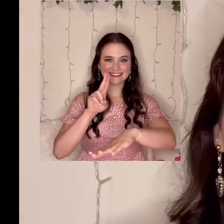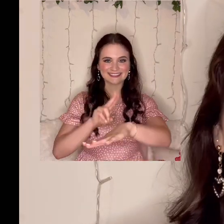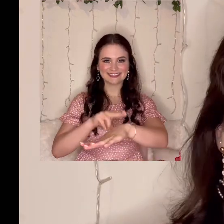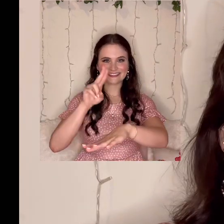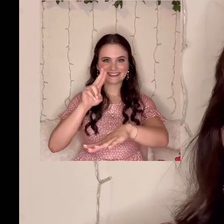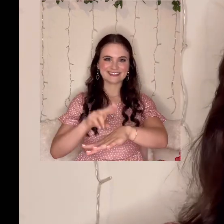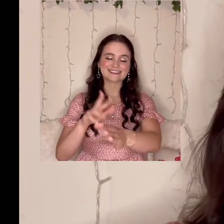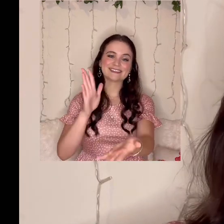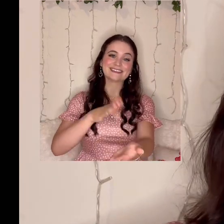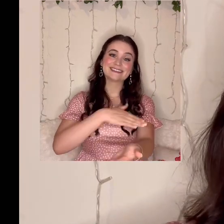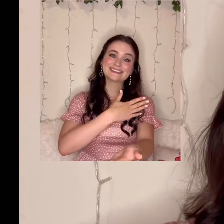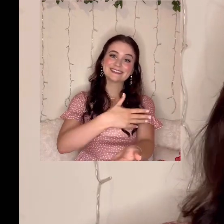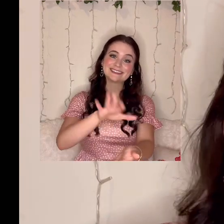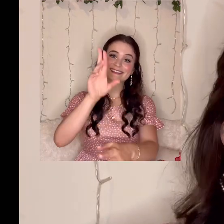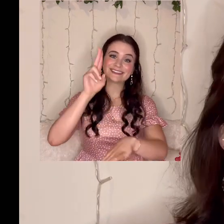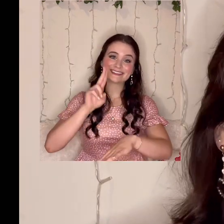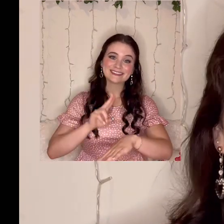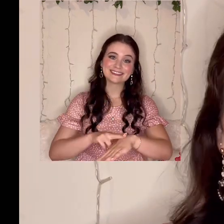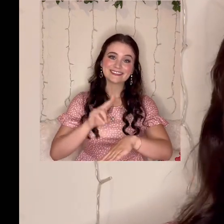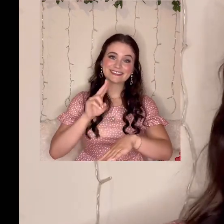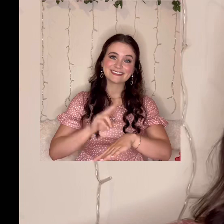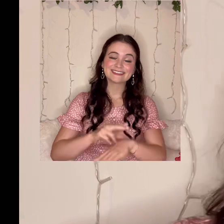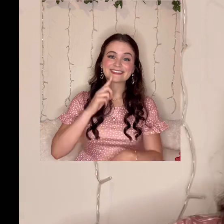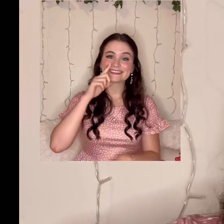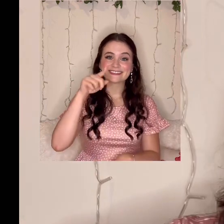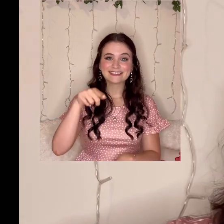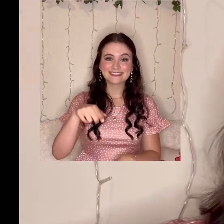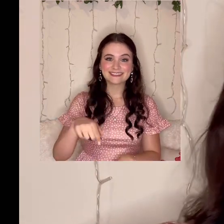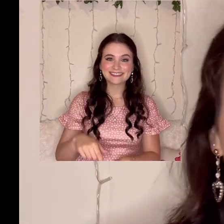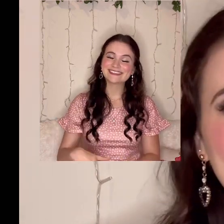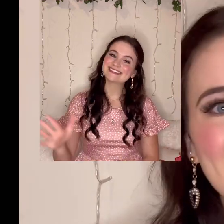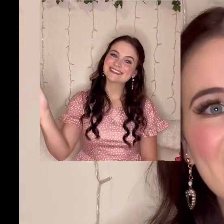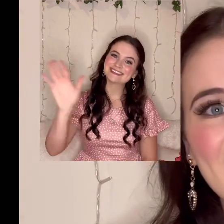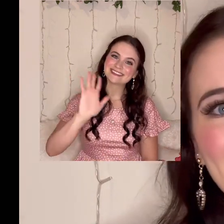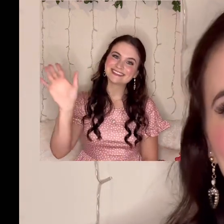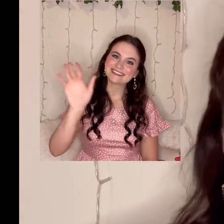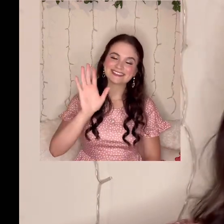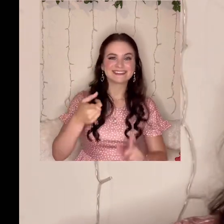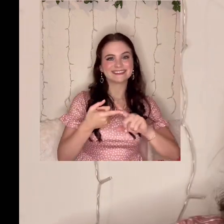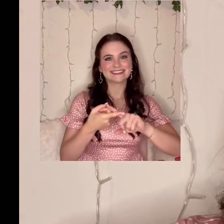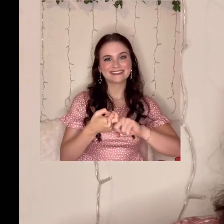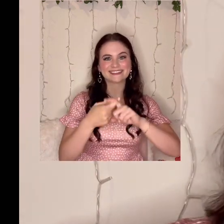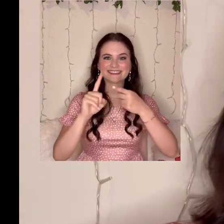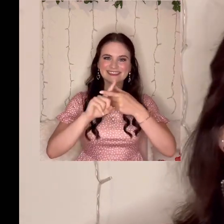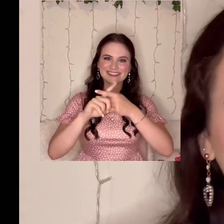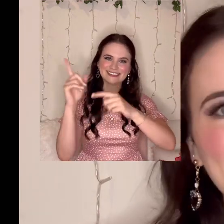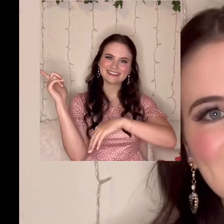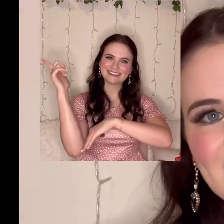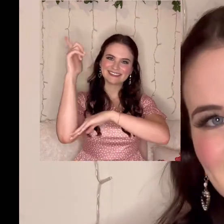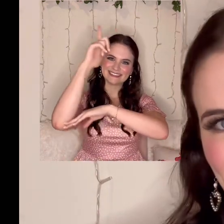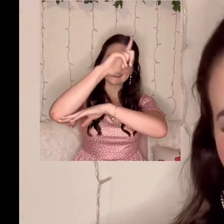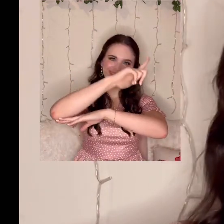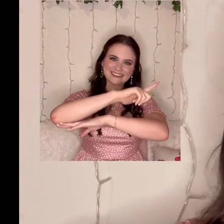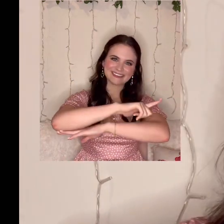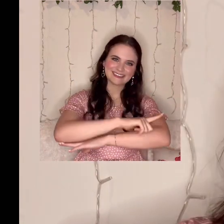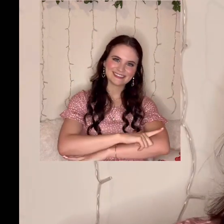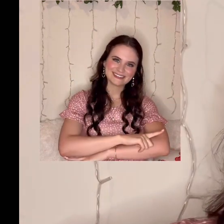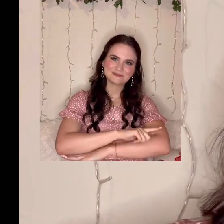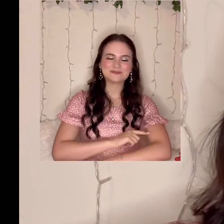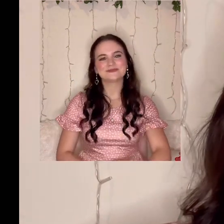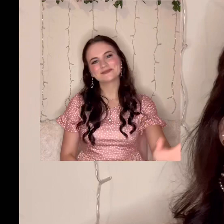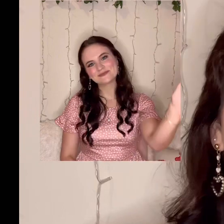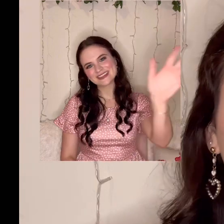hello. It's time for music, it's time to say hello to a friend